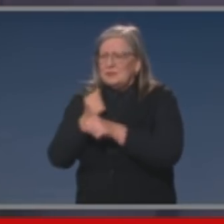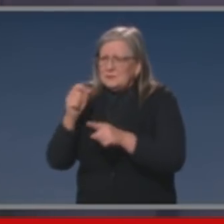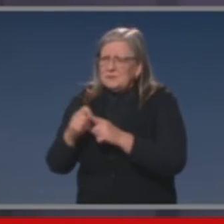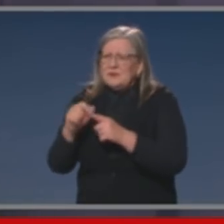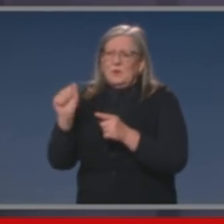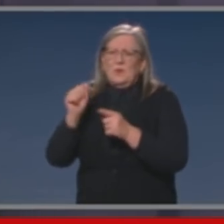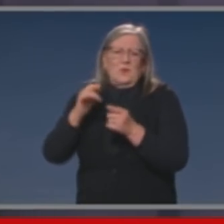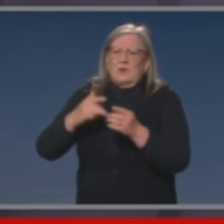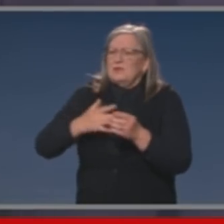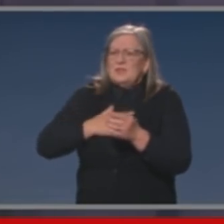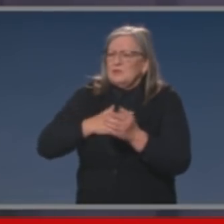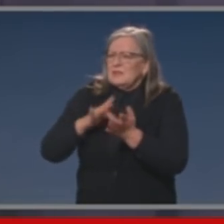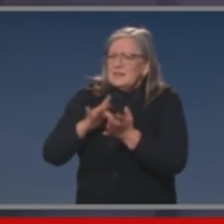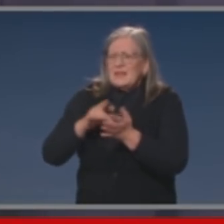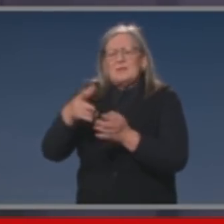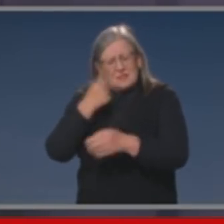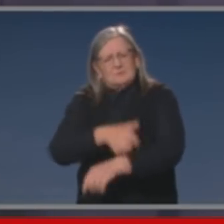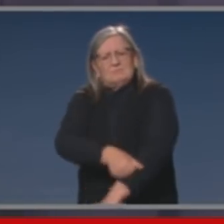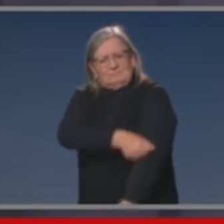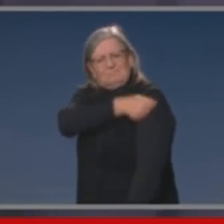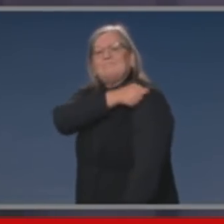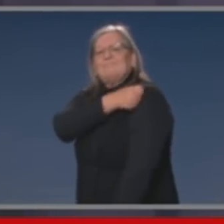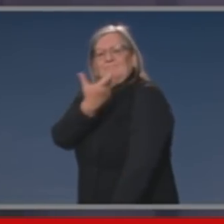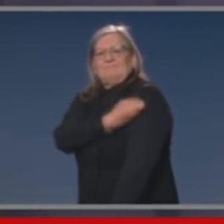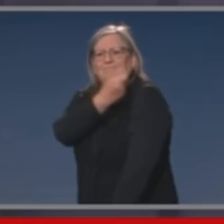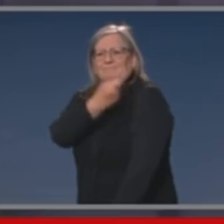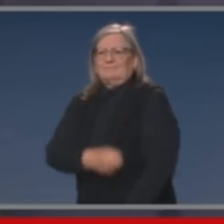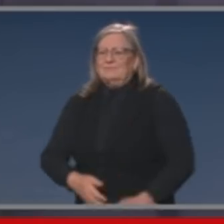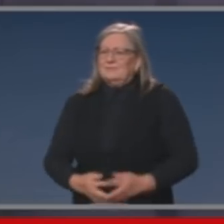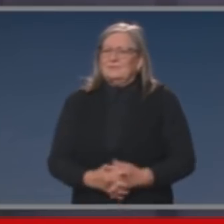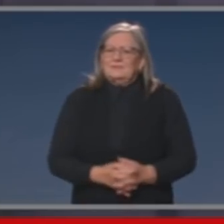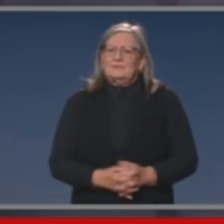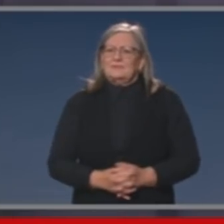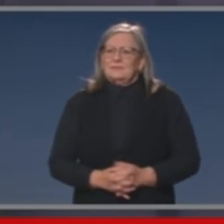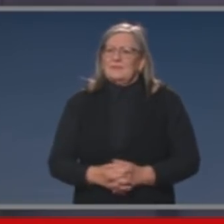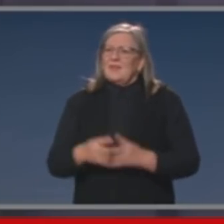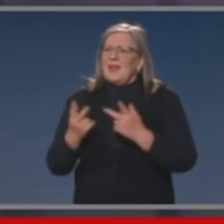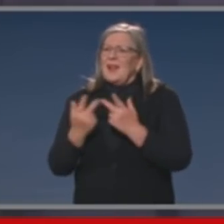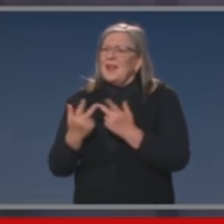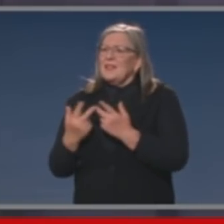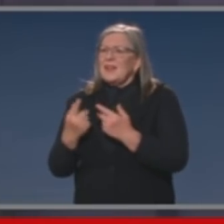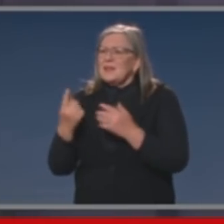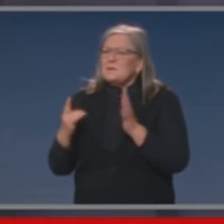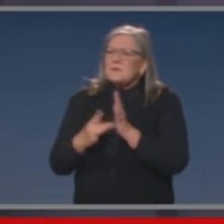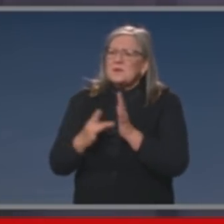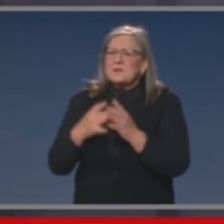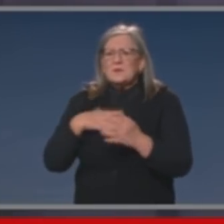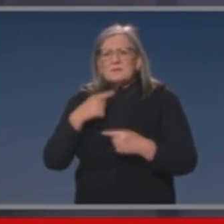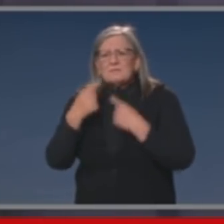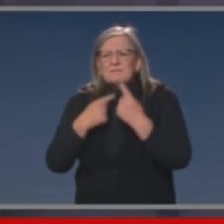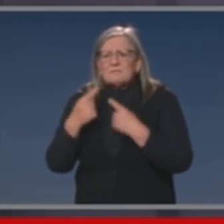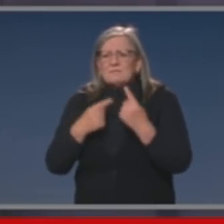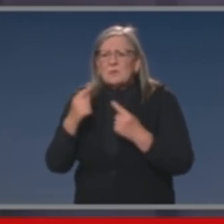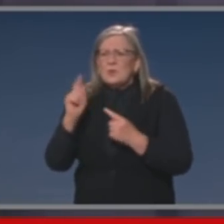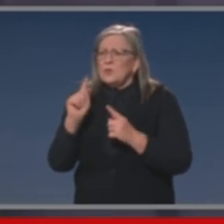first dose. The second important component of the advice is that anyone who has had a first dose of AstraZeneca